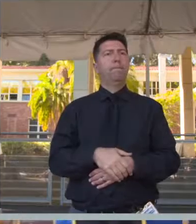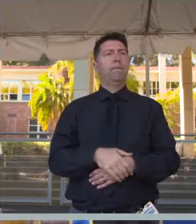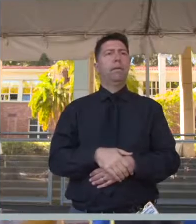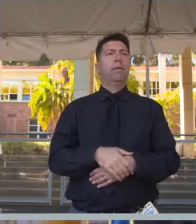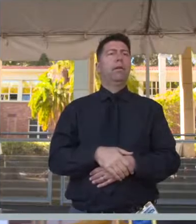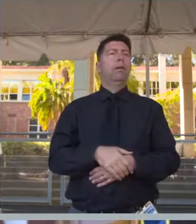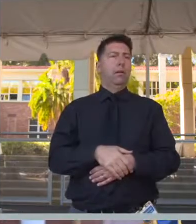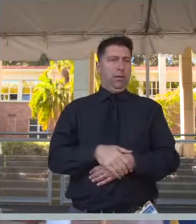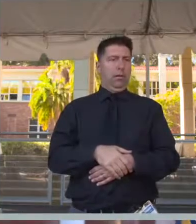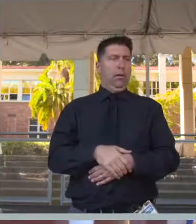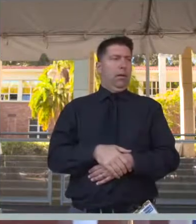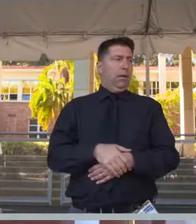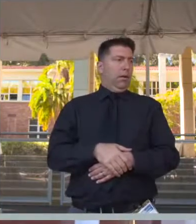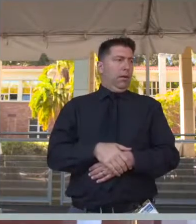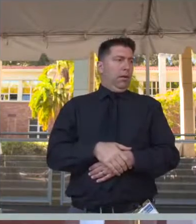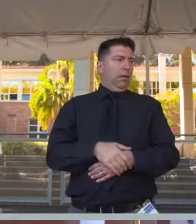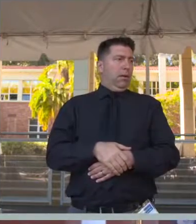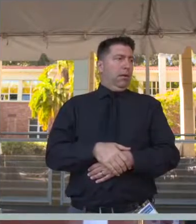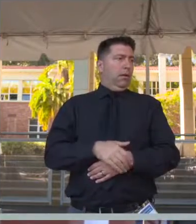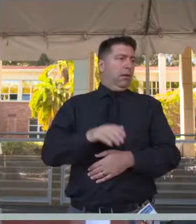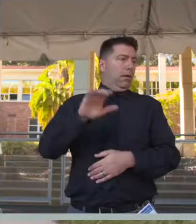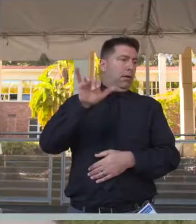Youngchi Shi.